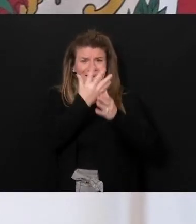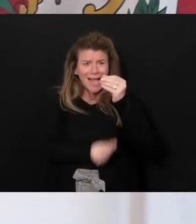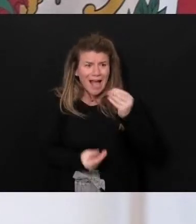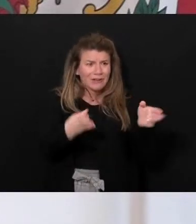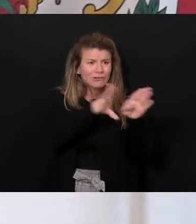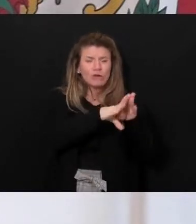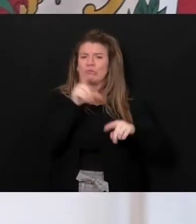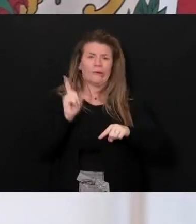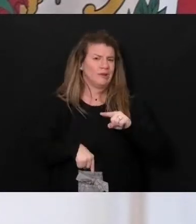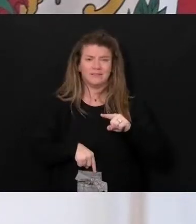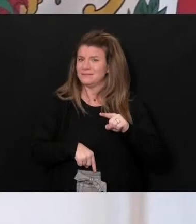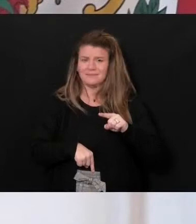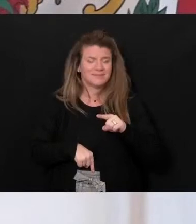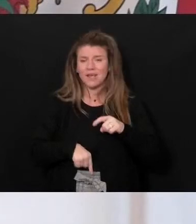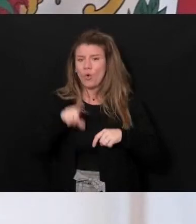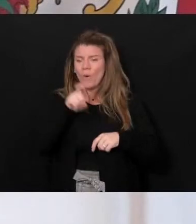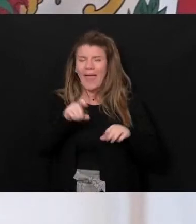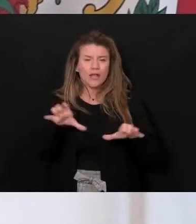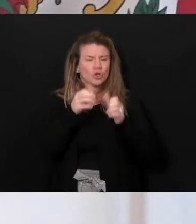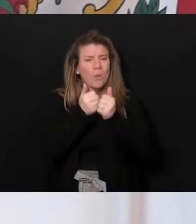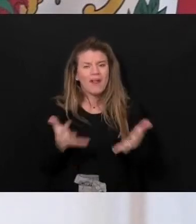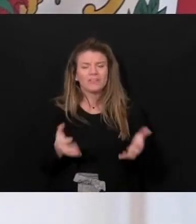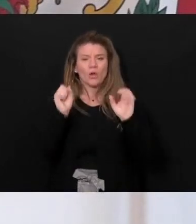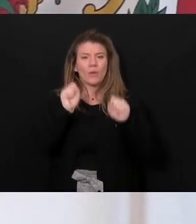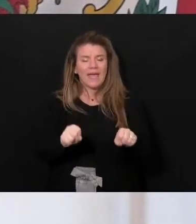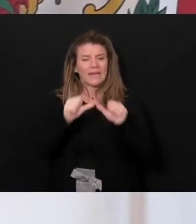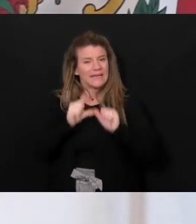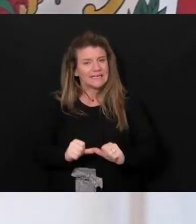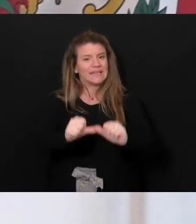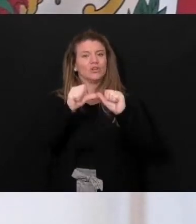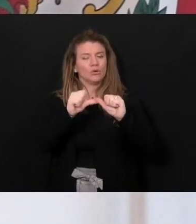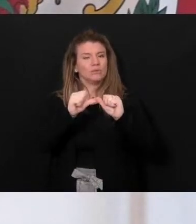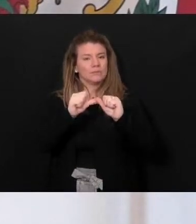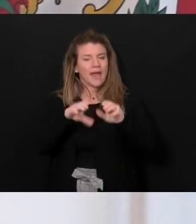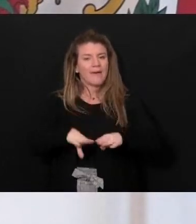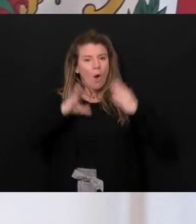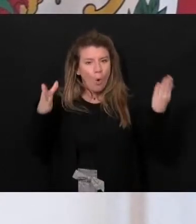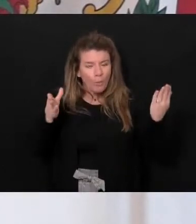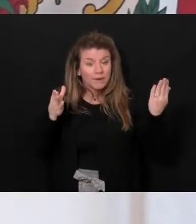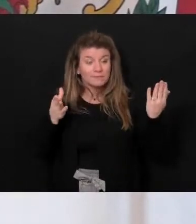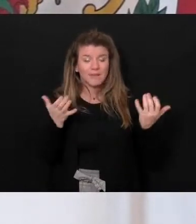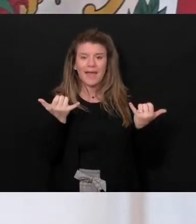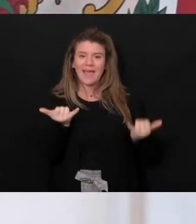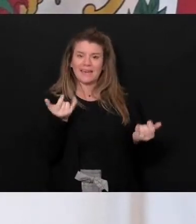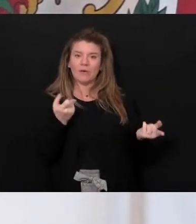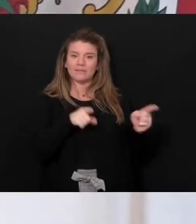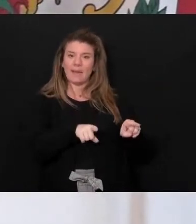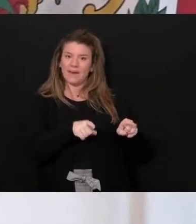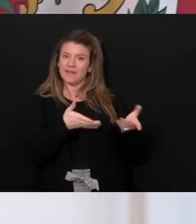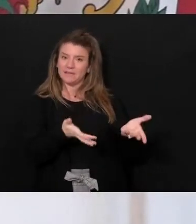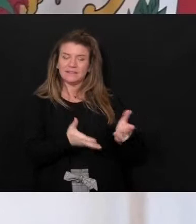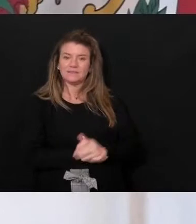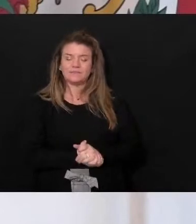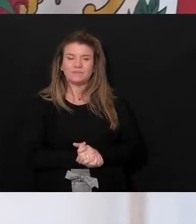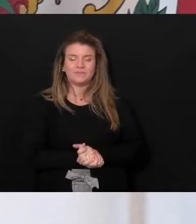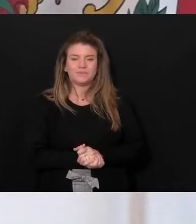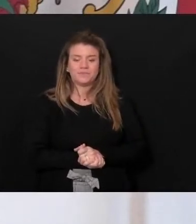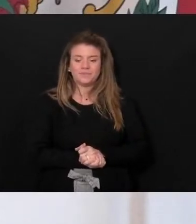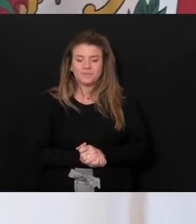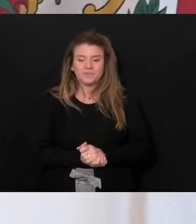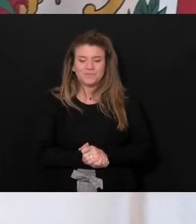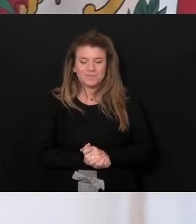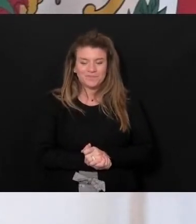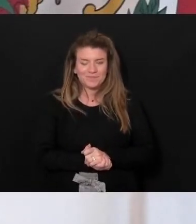to absolutely try every way in the world to have them live and thrive, and that's happened right here. Now, I